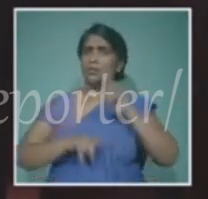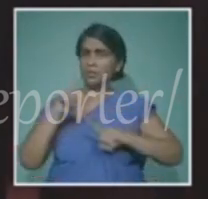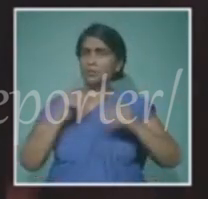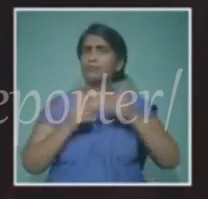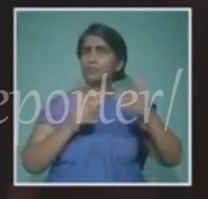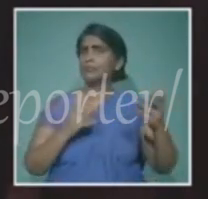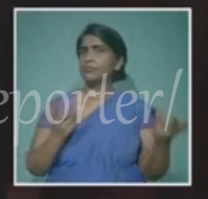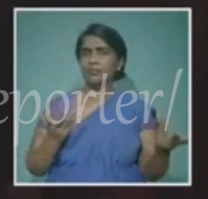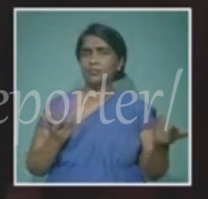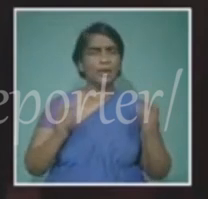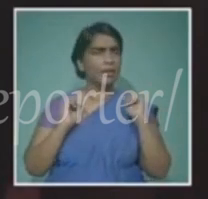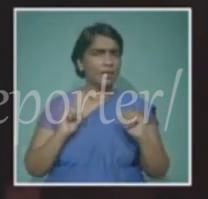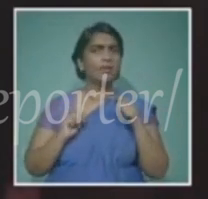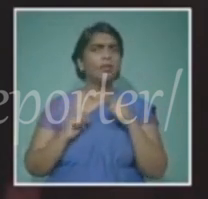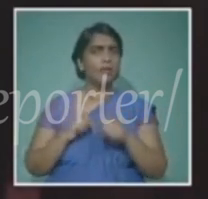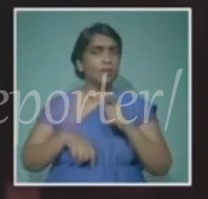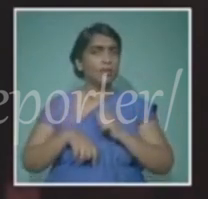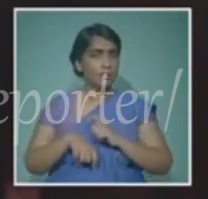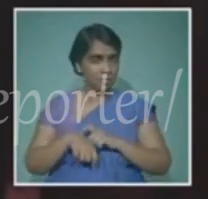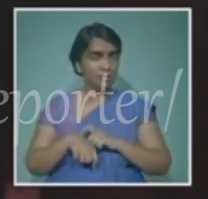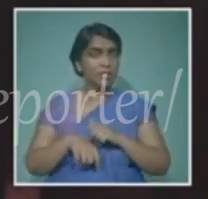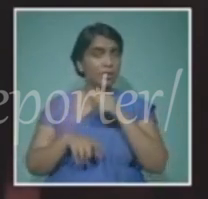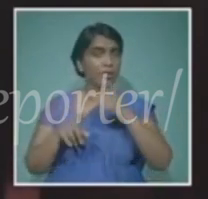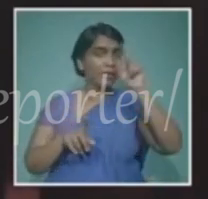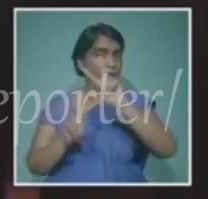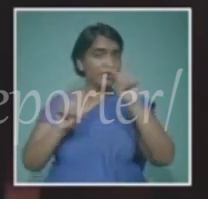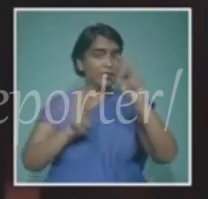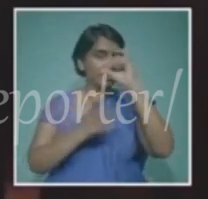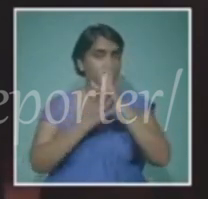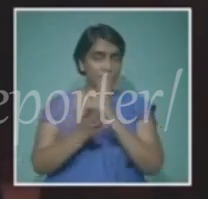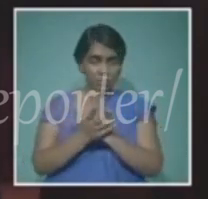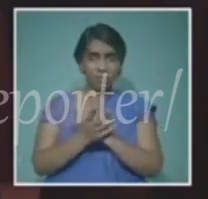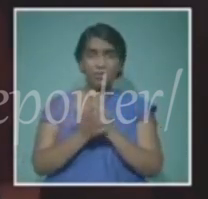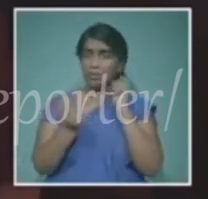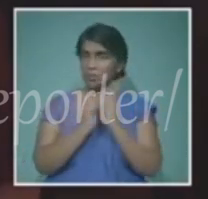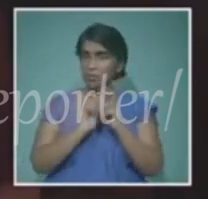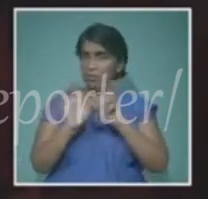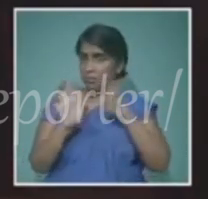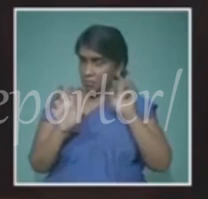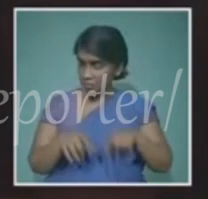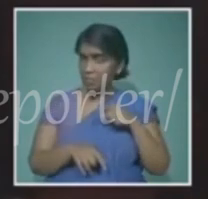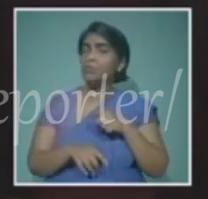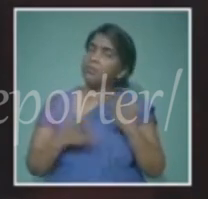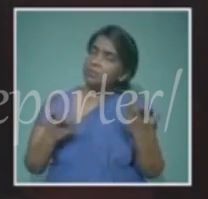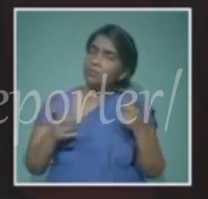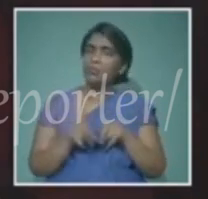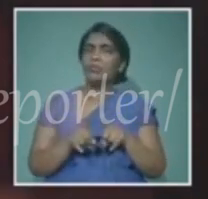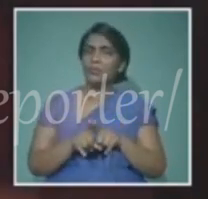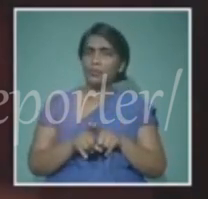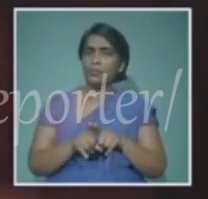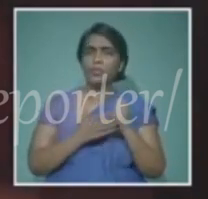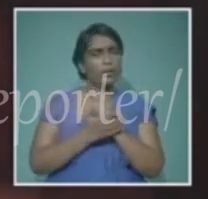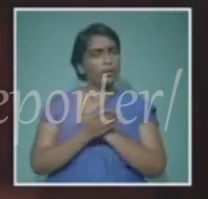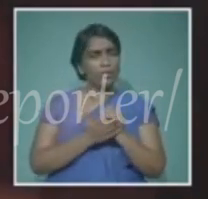22nd Amendment for the moment, until there is a proper, comprehensive discussion. Among all the stakeholders,